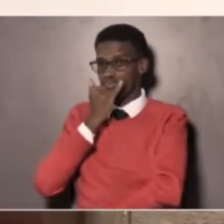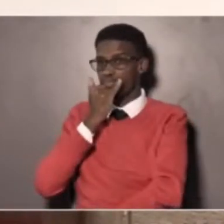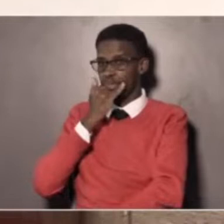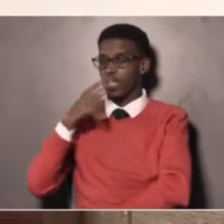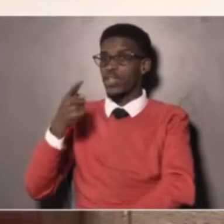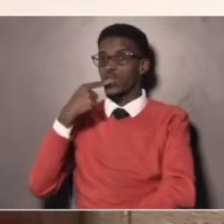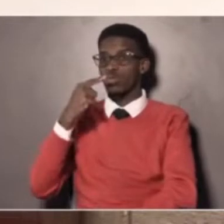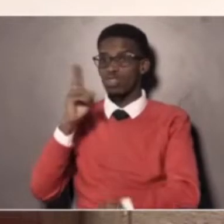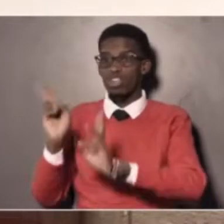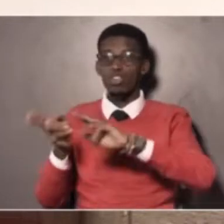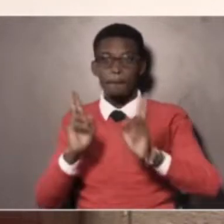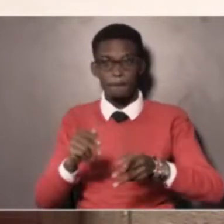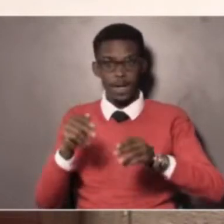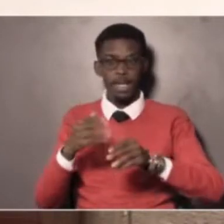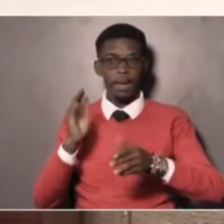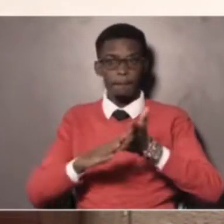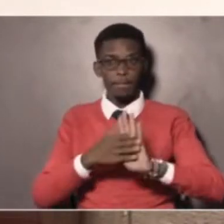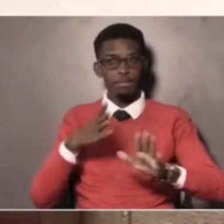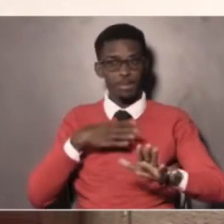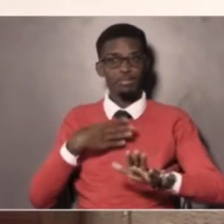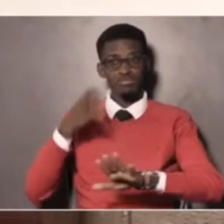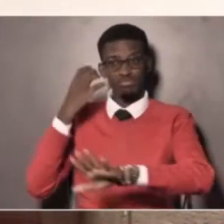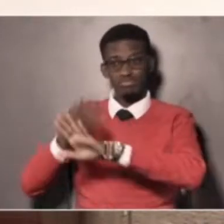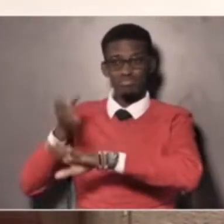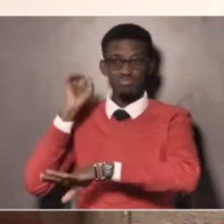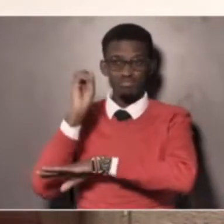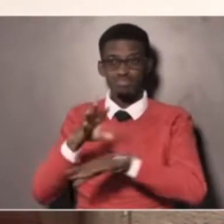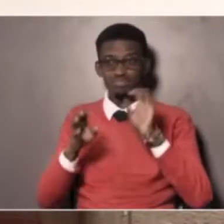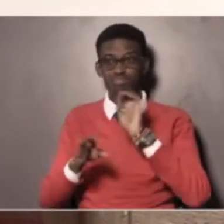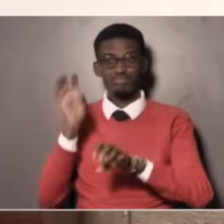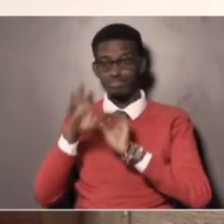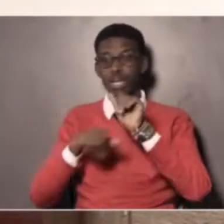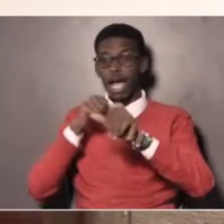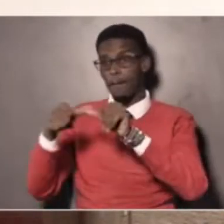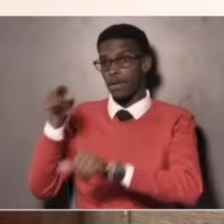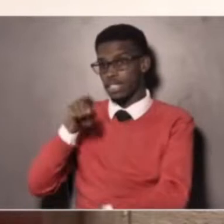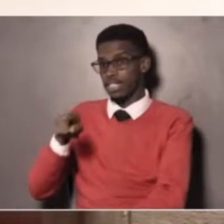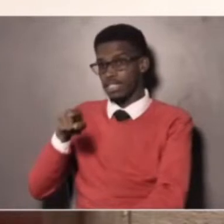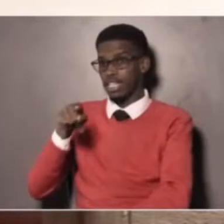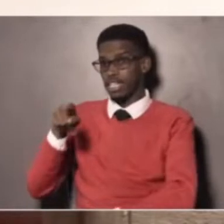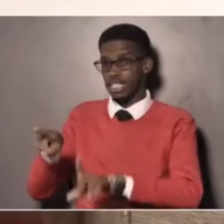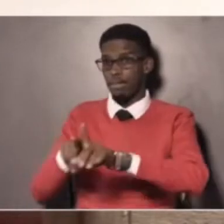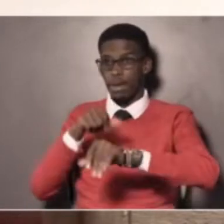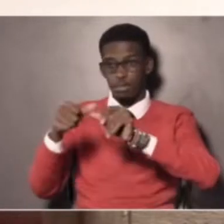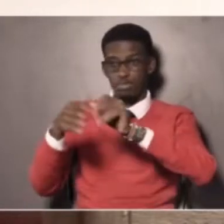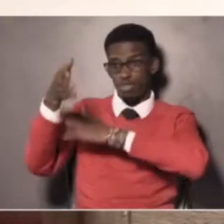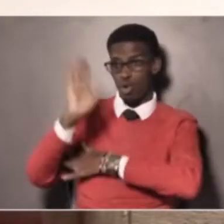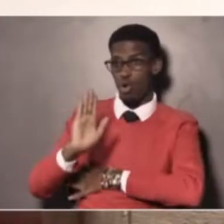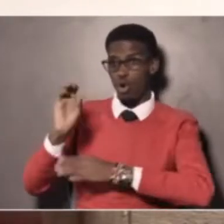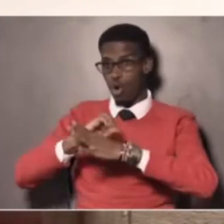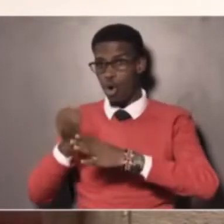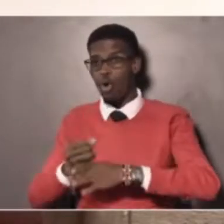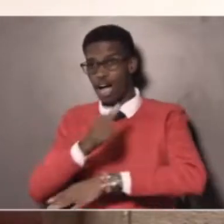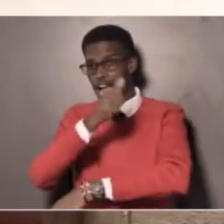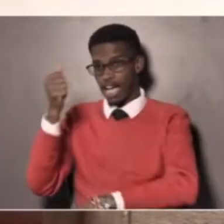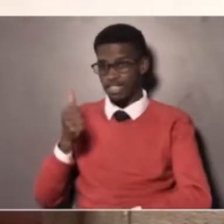And usually it ended up being people being stoned, those who were saying bad things about Moses or about God or about the patriarchs